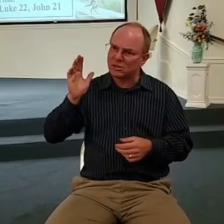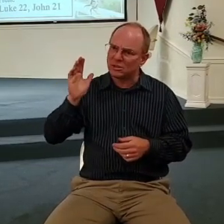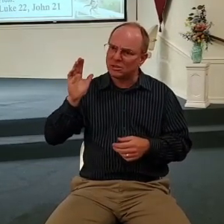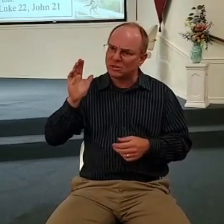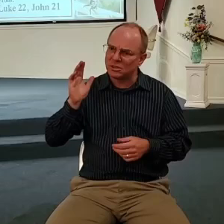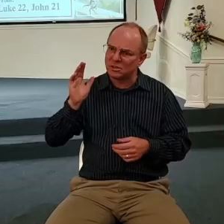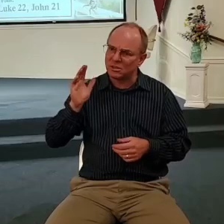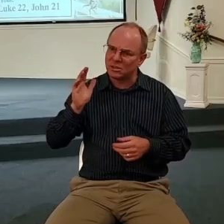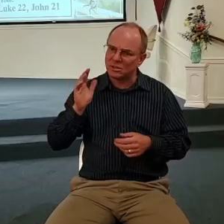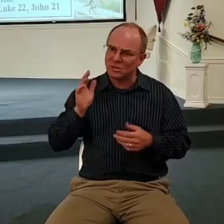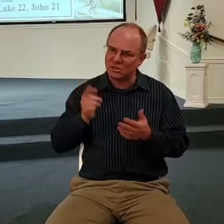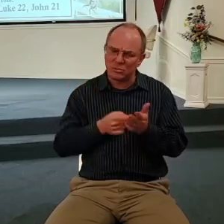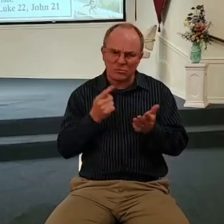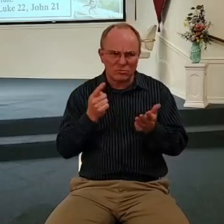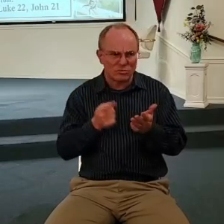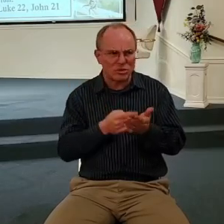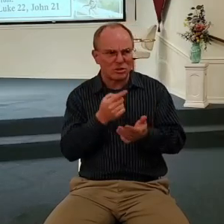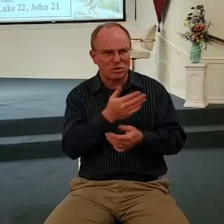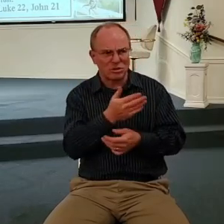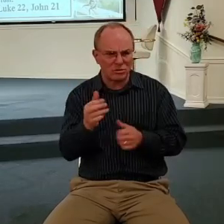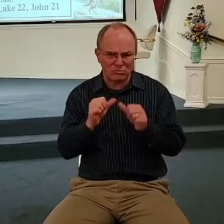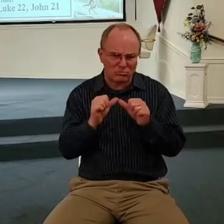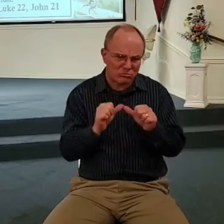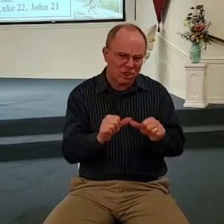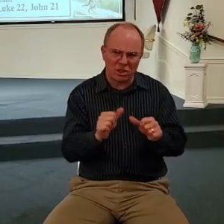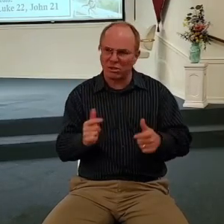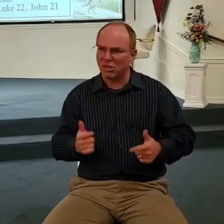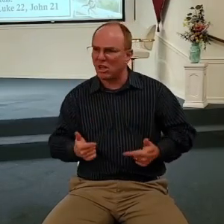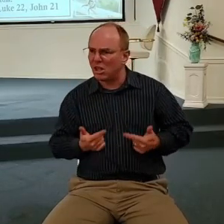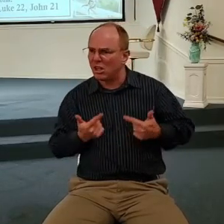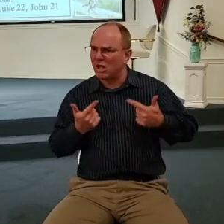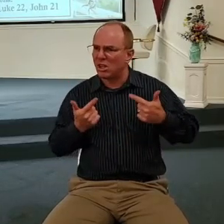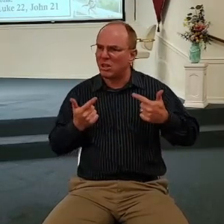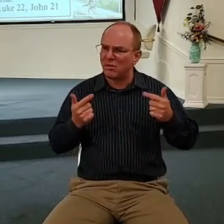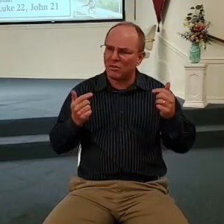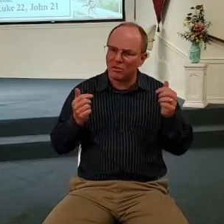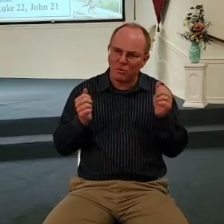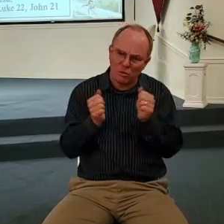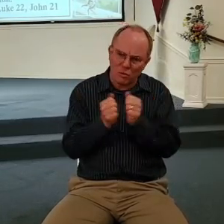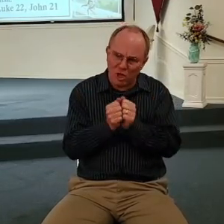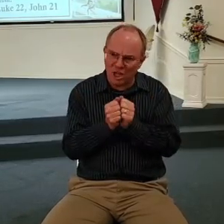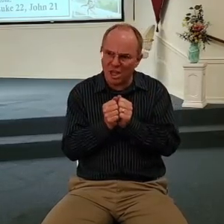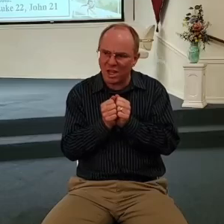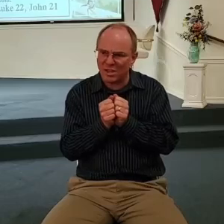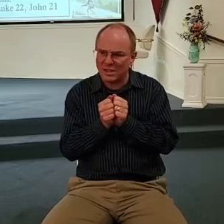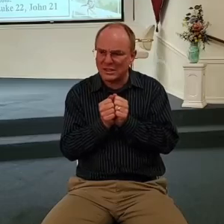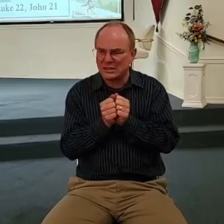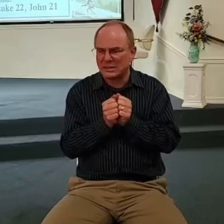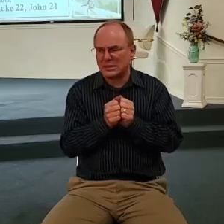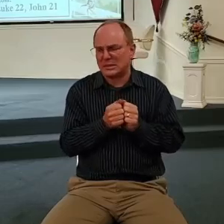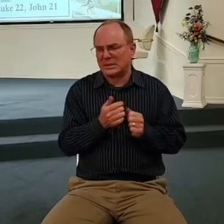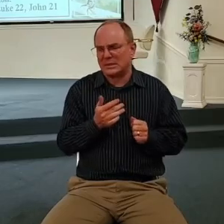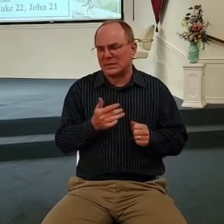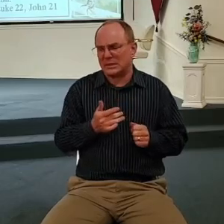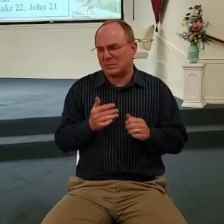are there moments that you still live by the stains of what was once redeemed?